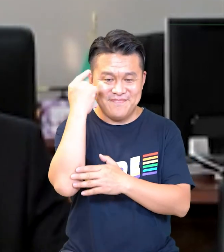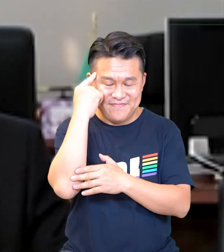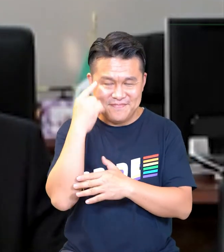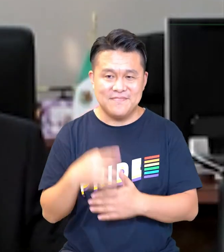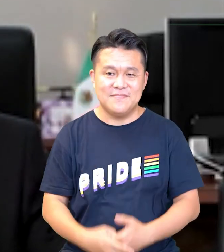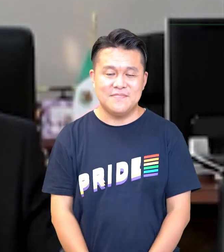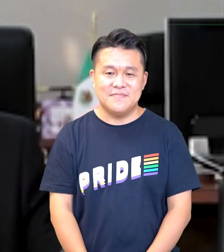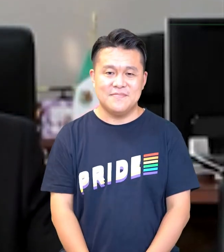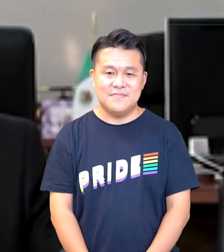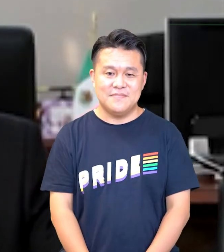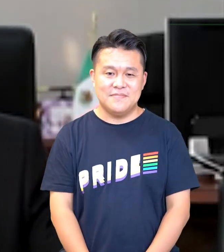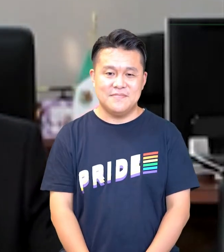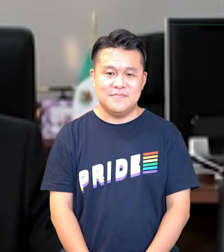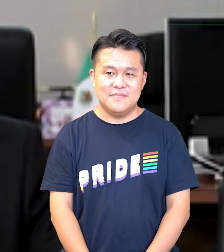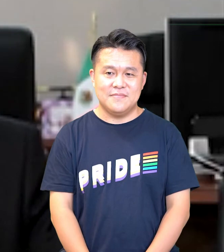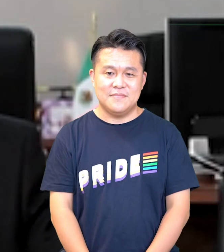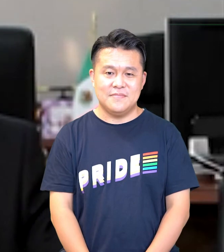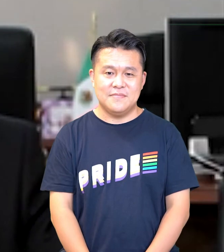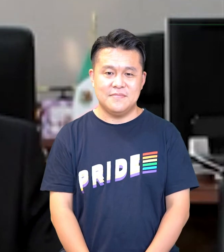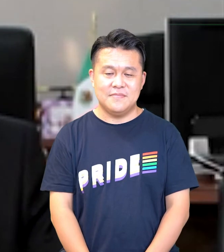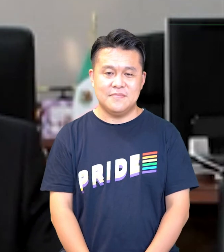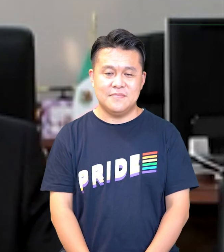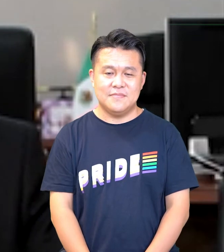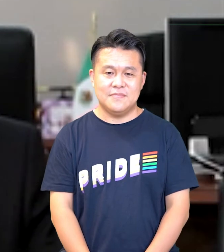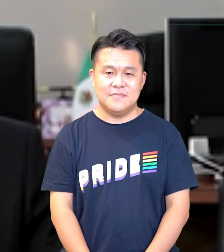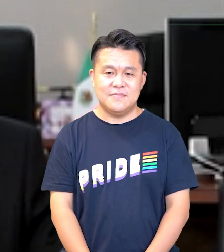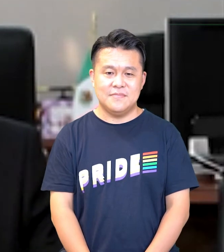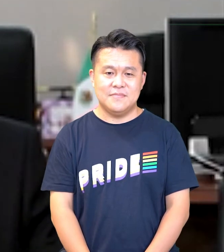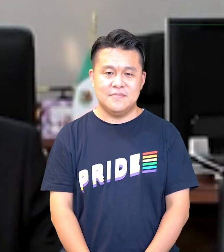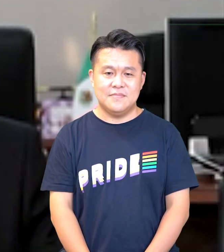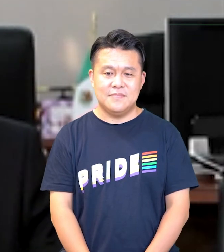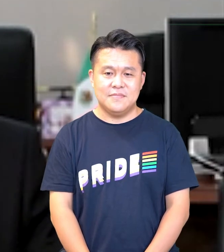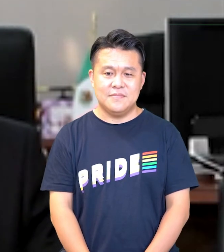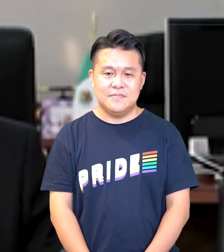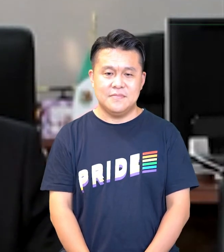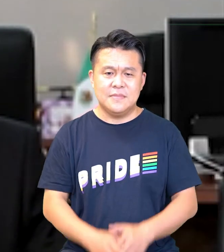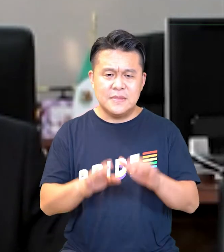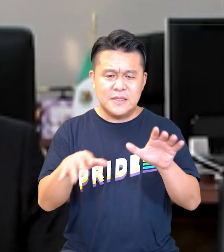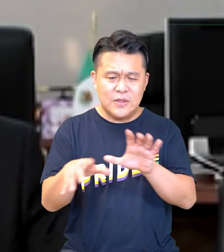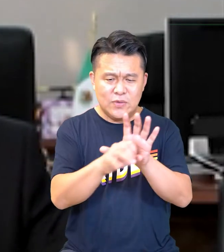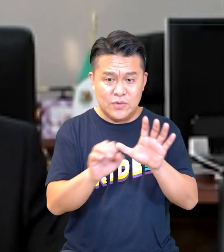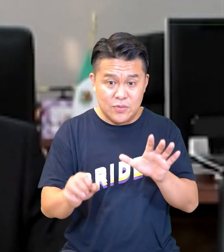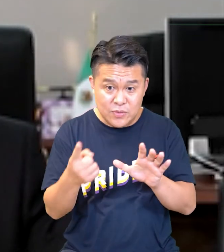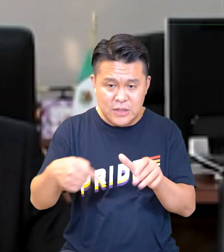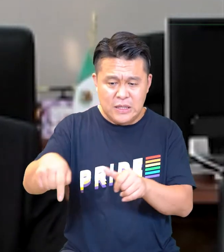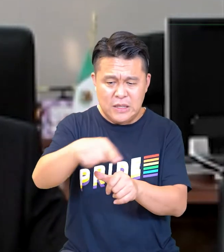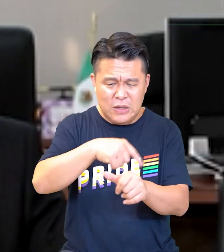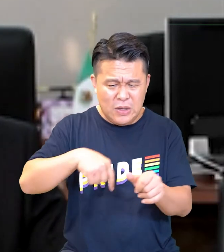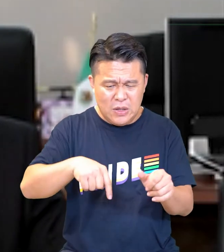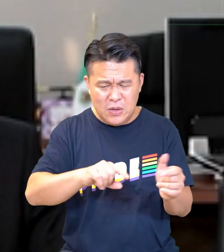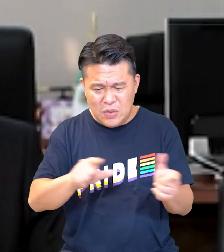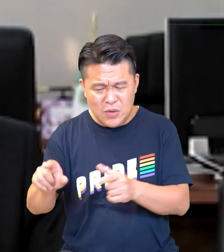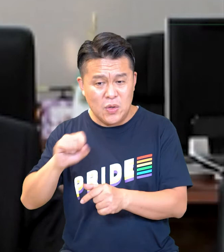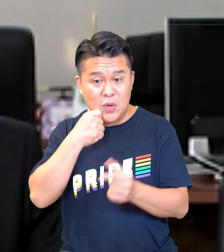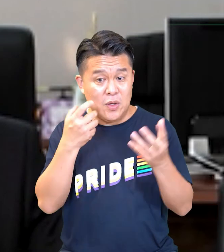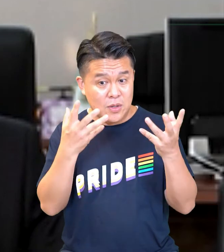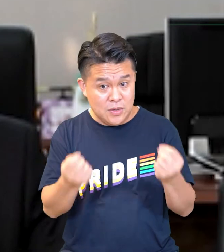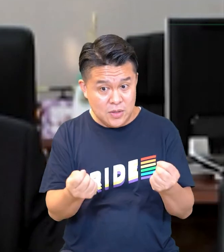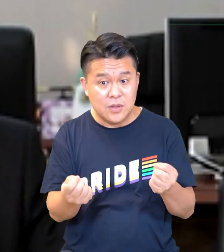behalf of the government and people of Mexico, we would like to offer our